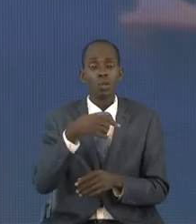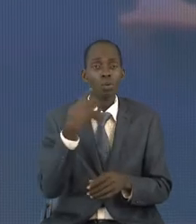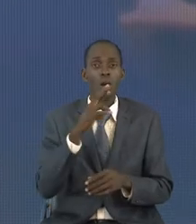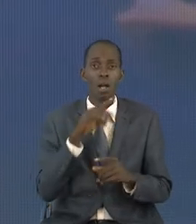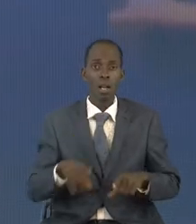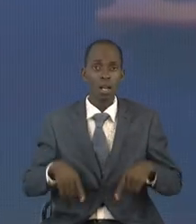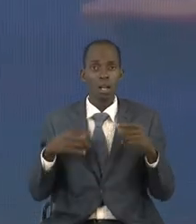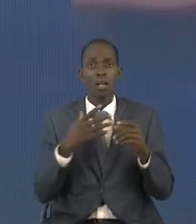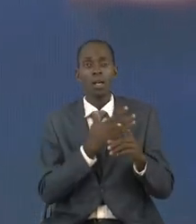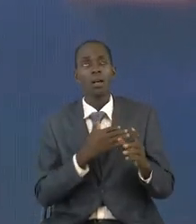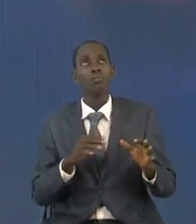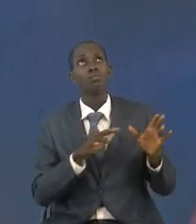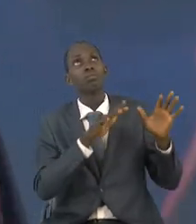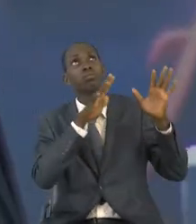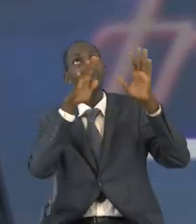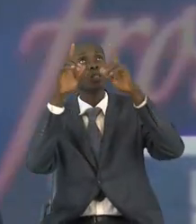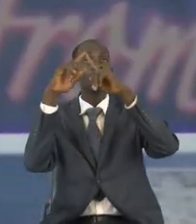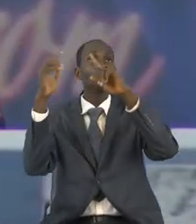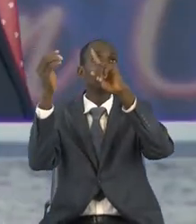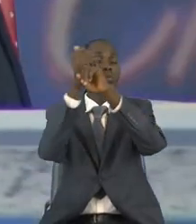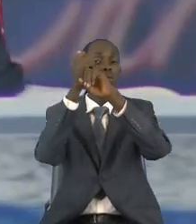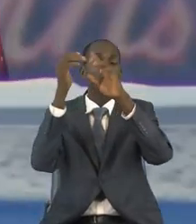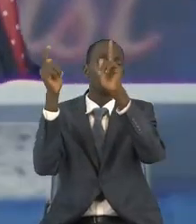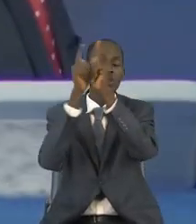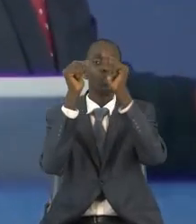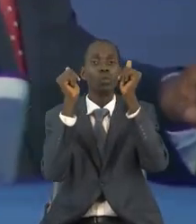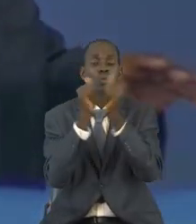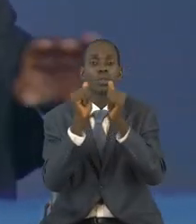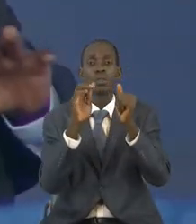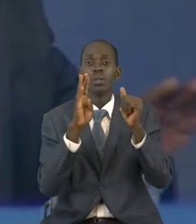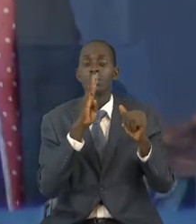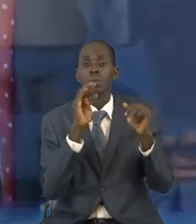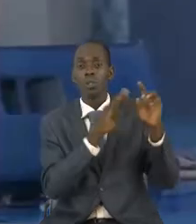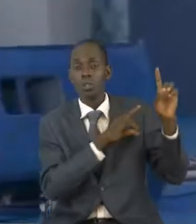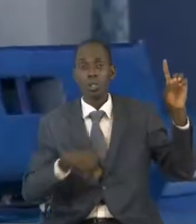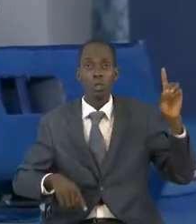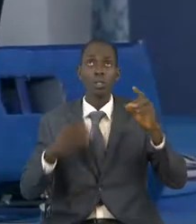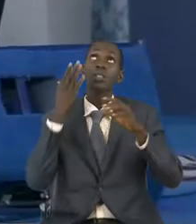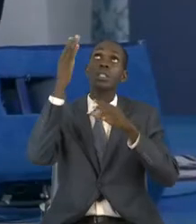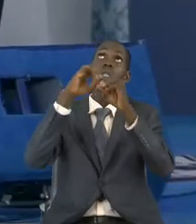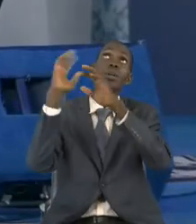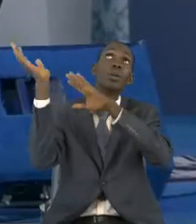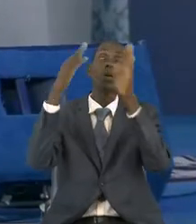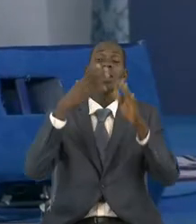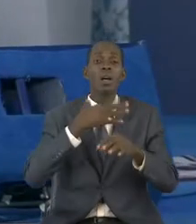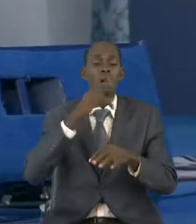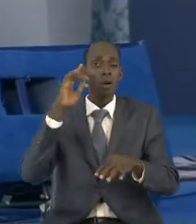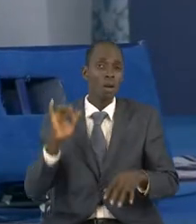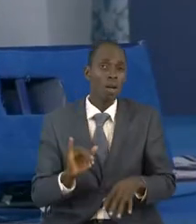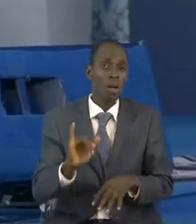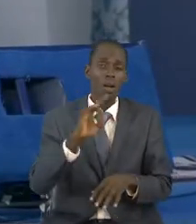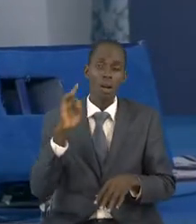up together to be with the Lord in the air, and forever we will